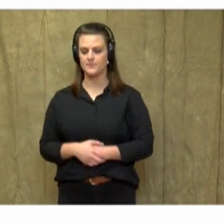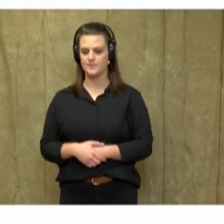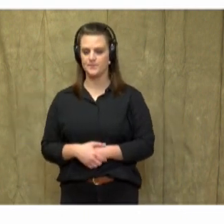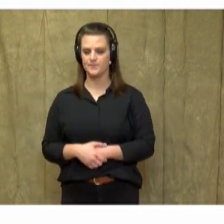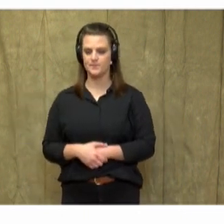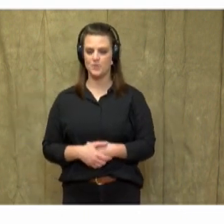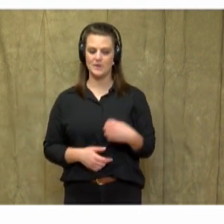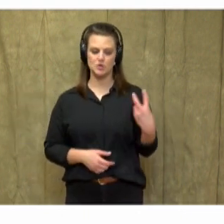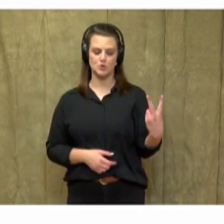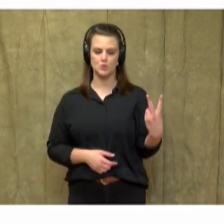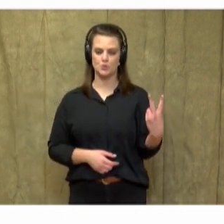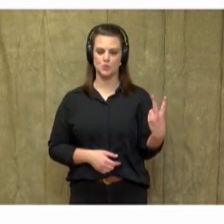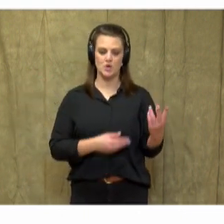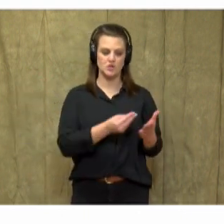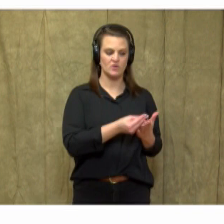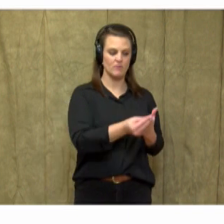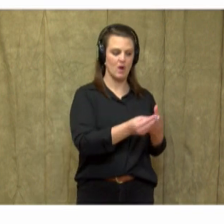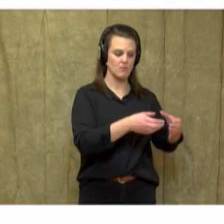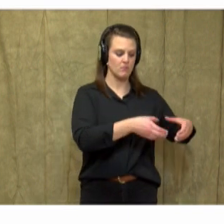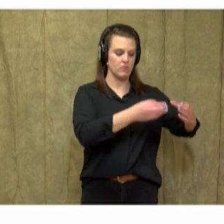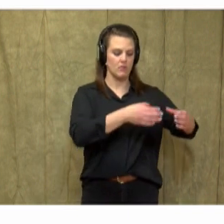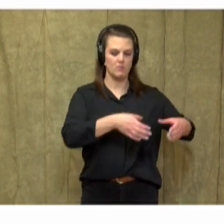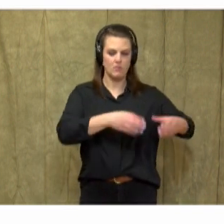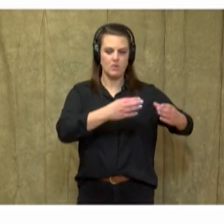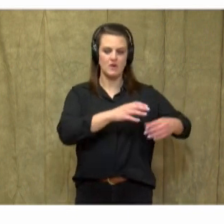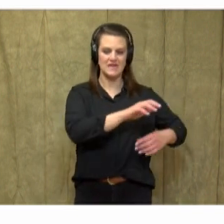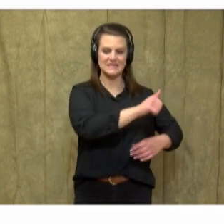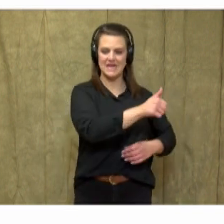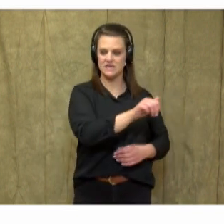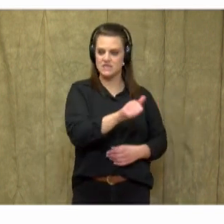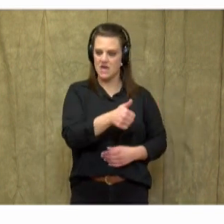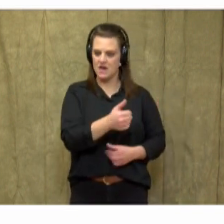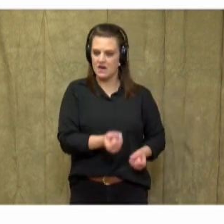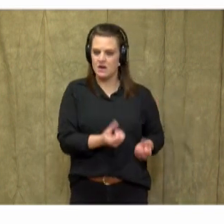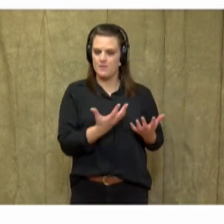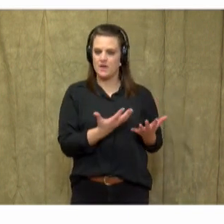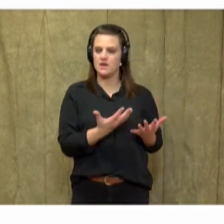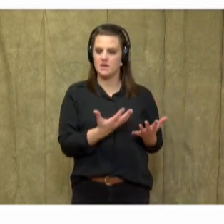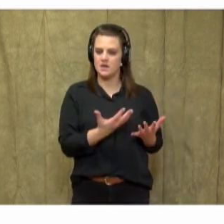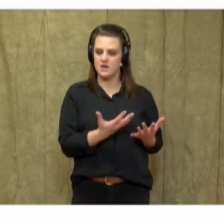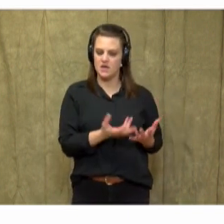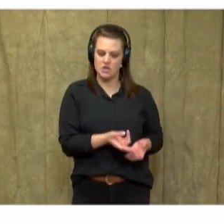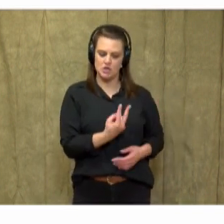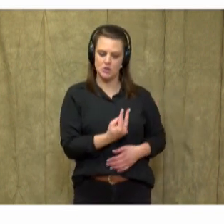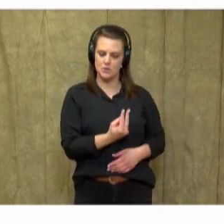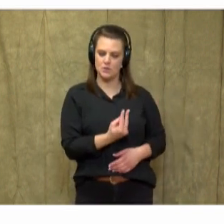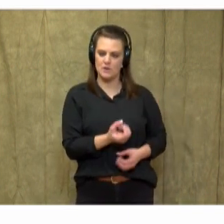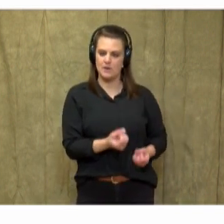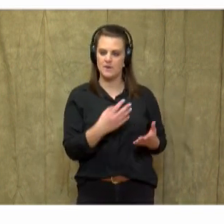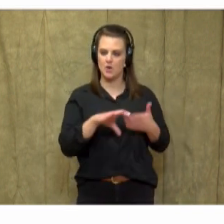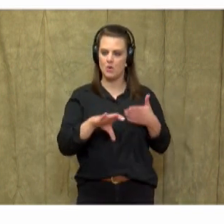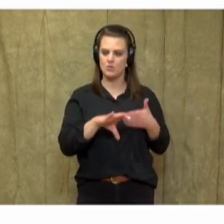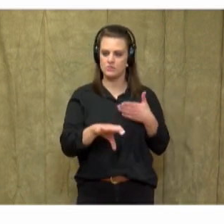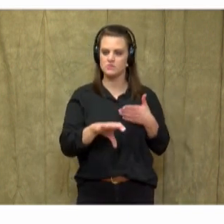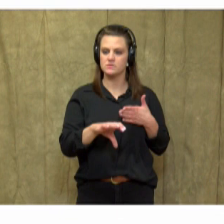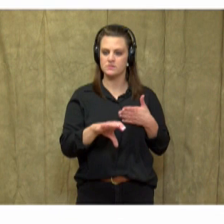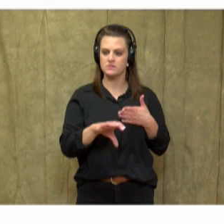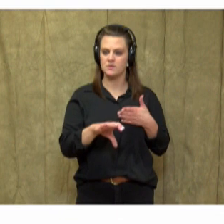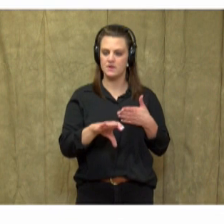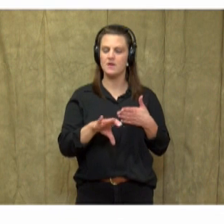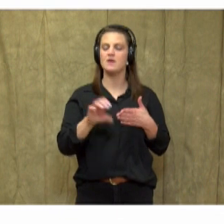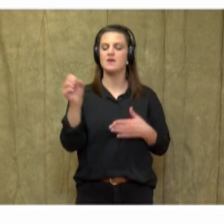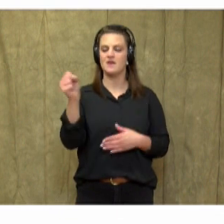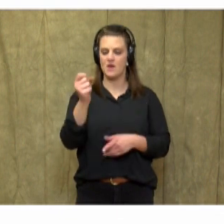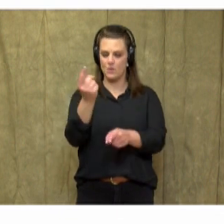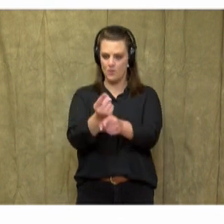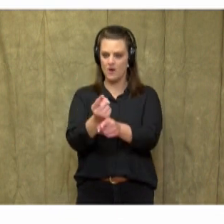2 packages? If 10 cards are in 1 package, how many cards would be in 2 packages? Yeah,